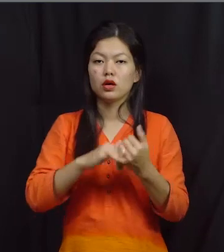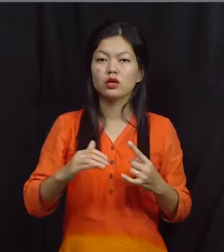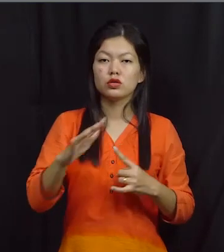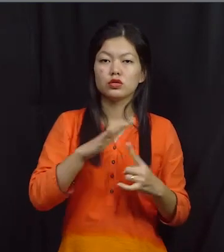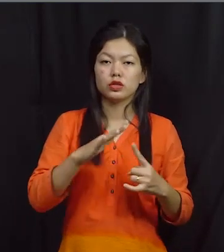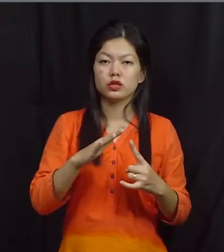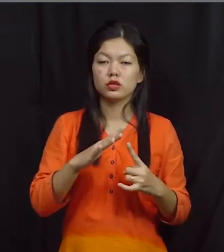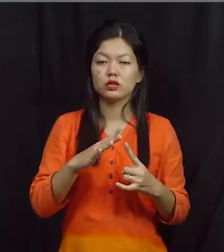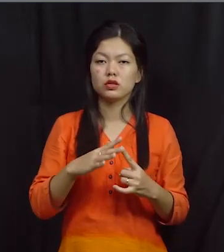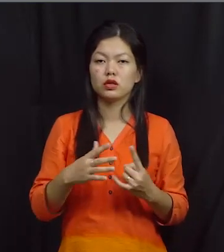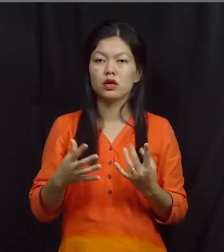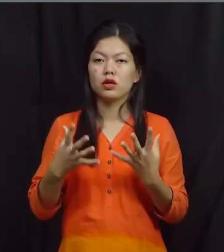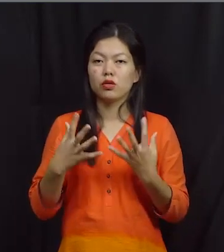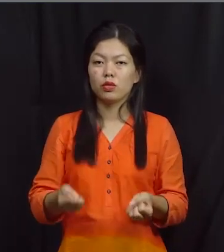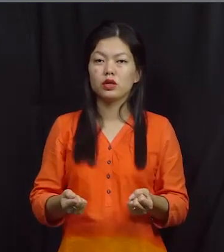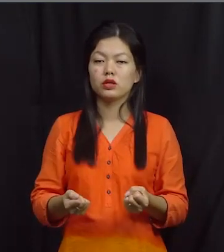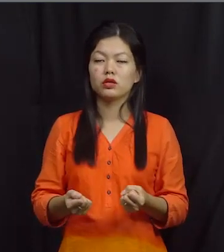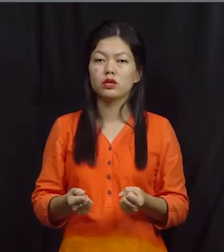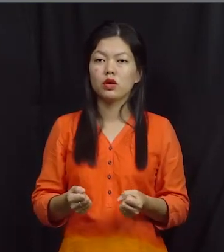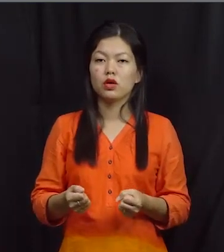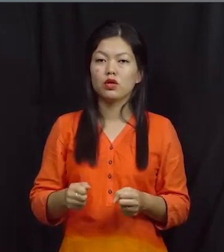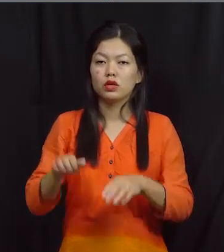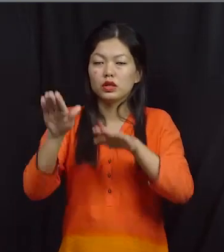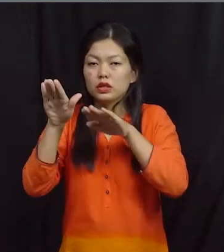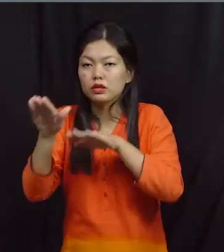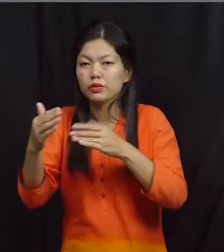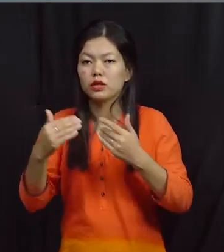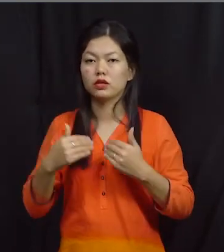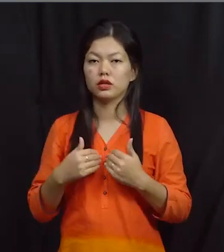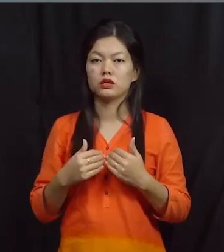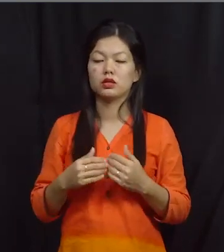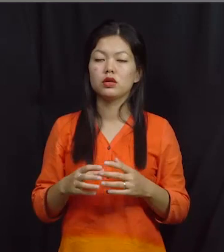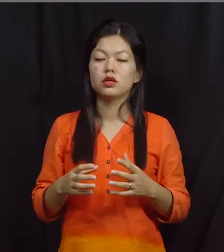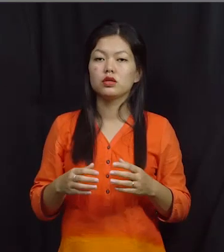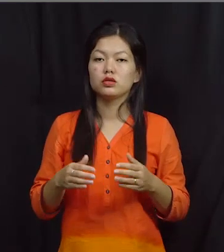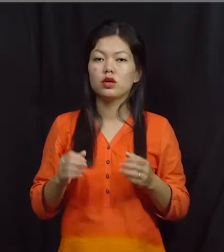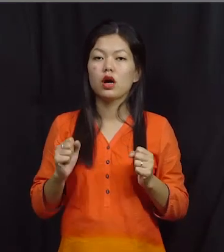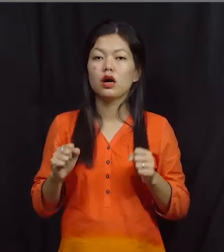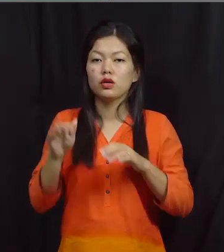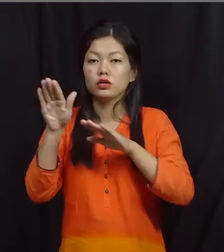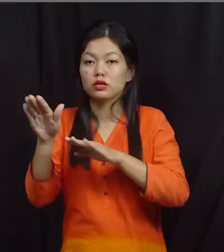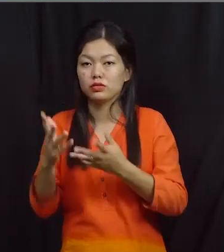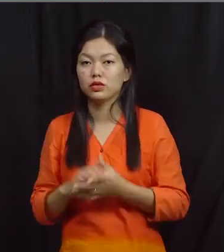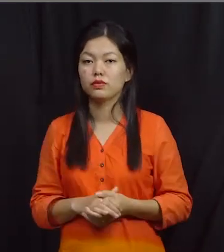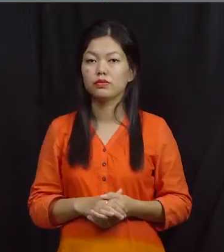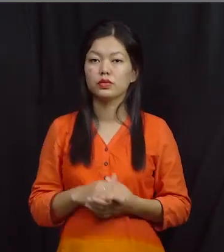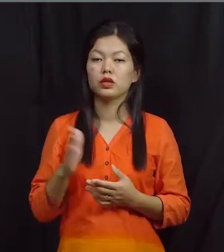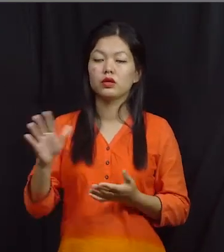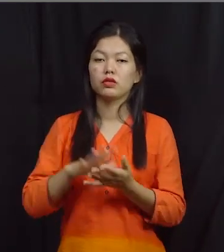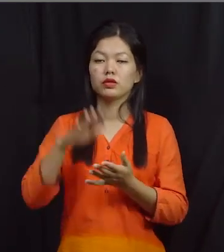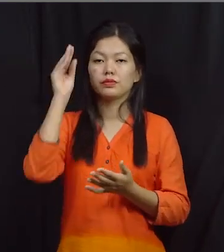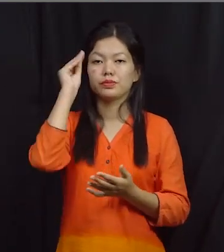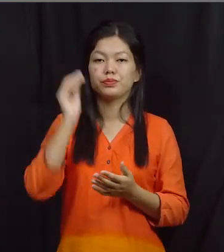talks about social efficiency. Okay, so as you do your, for example, if you do your honors in